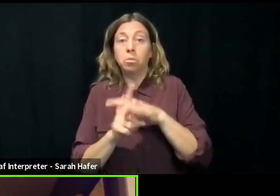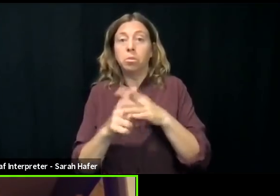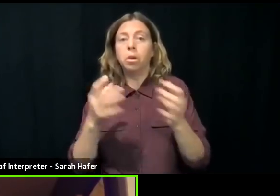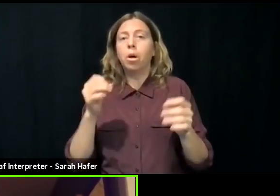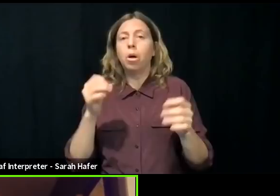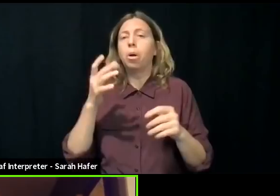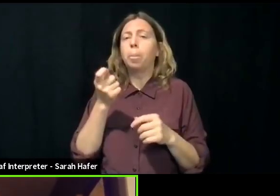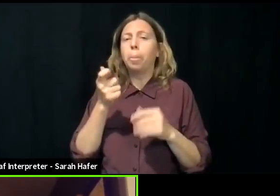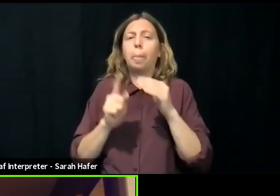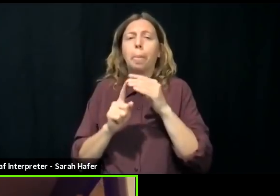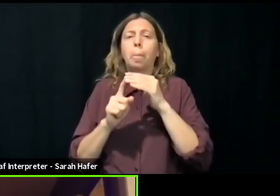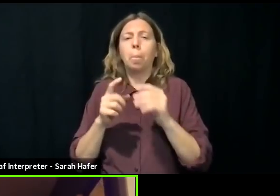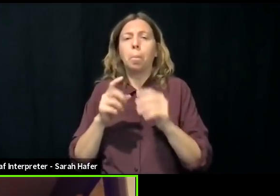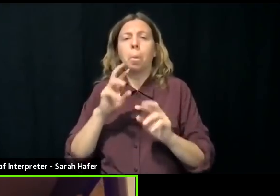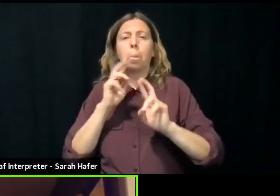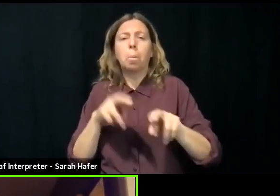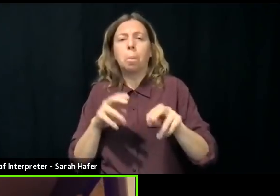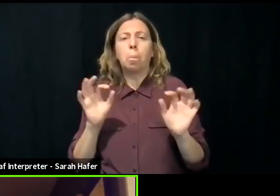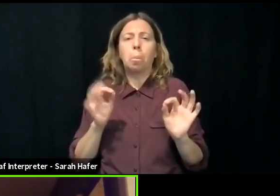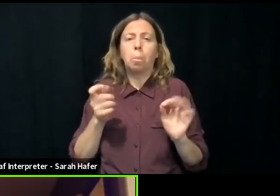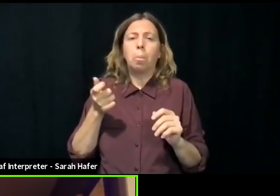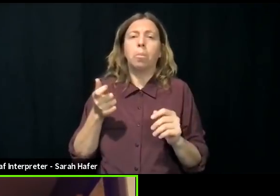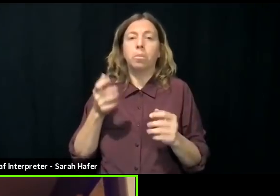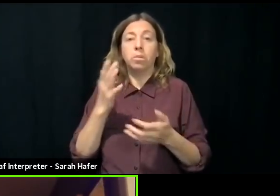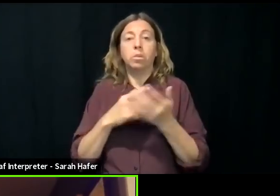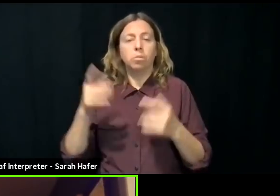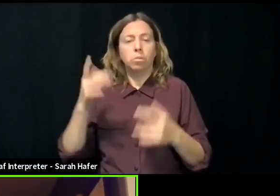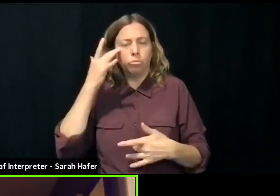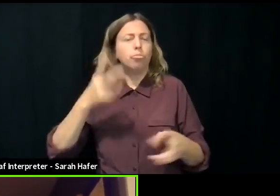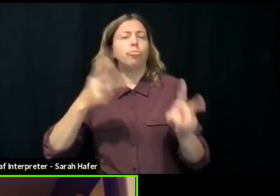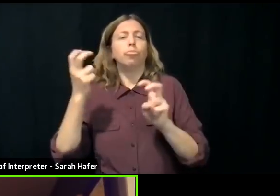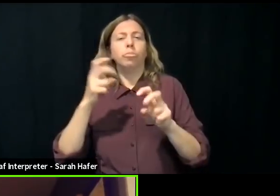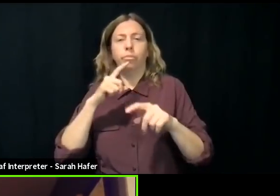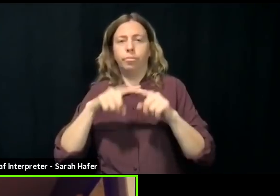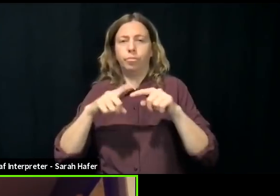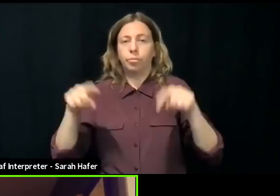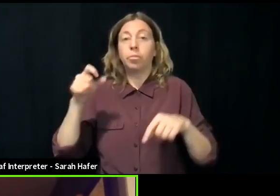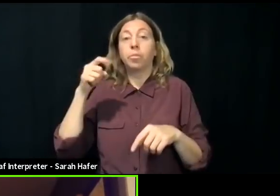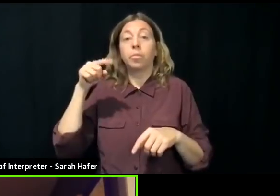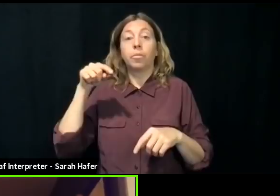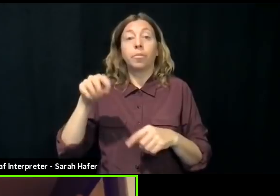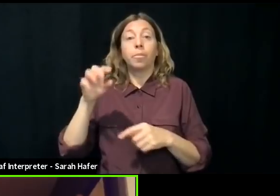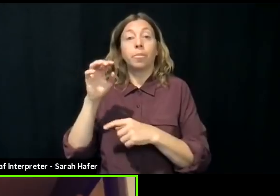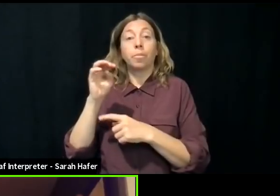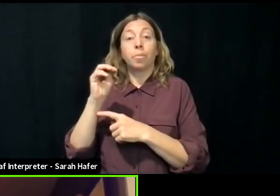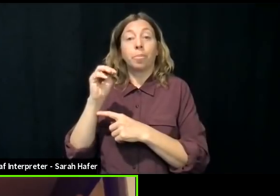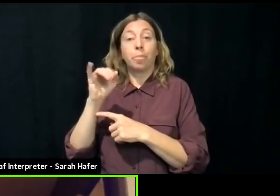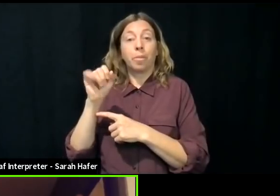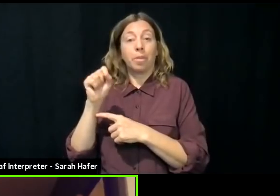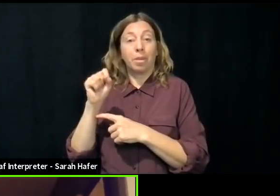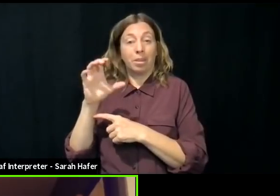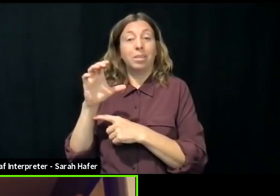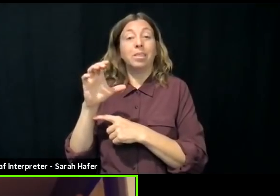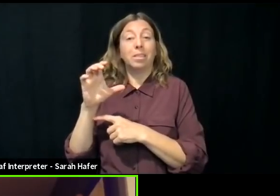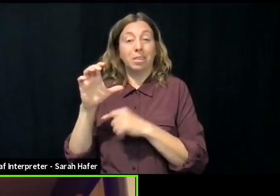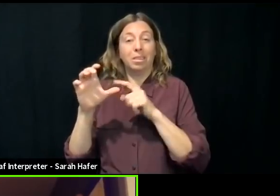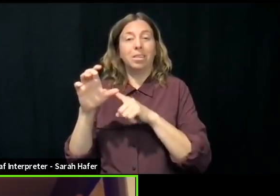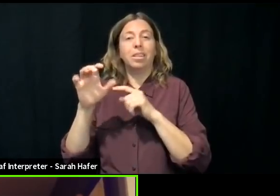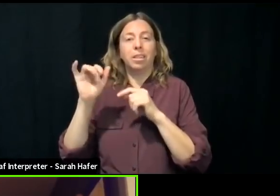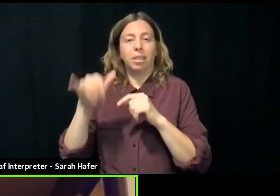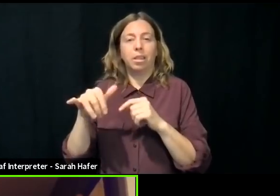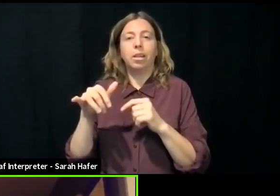more serious conditions. Condition we call MIS-C or multi-inflammatory syndrome in children. This is rare, but it does